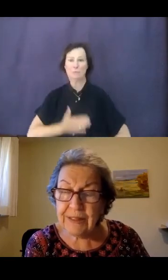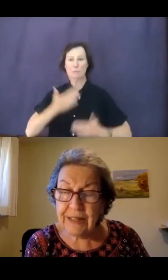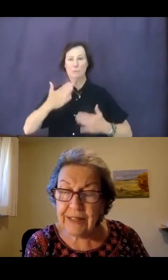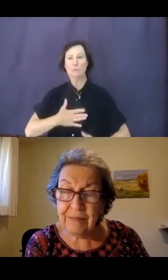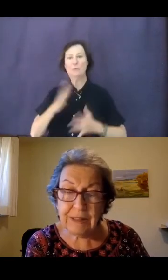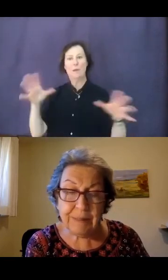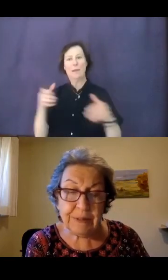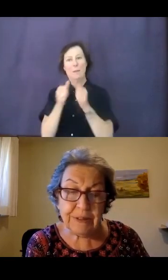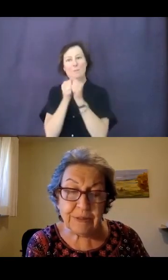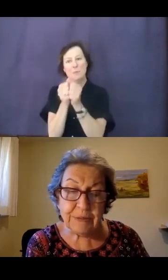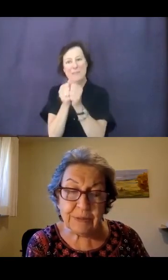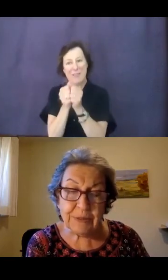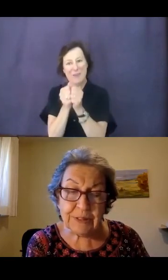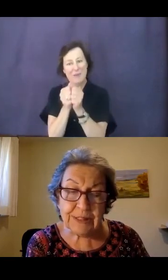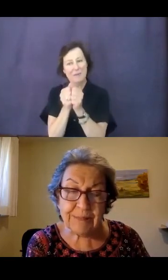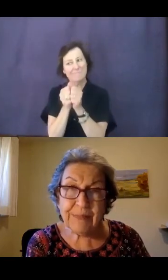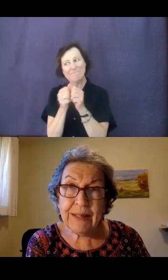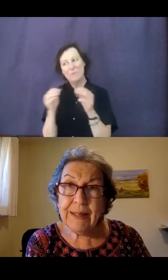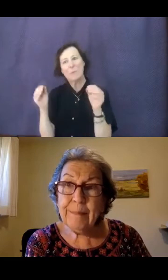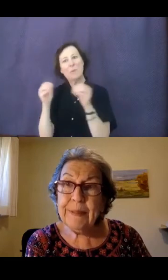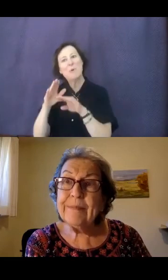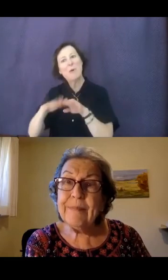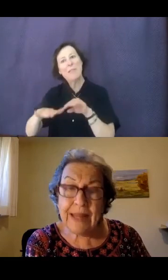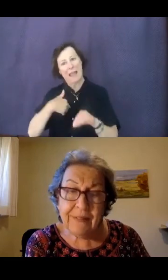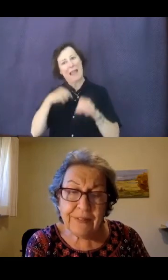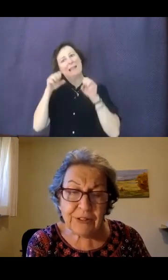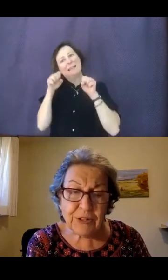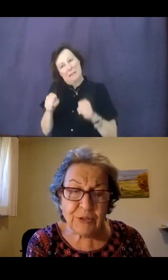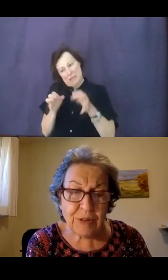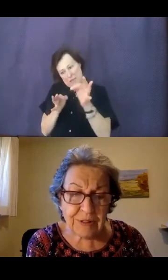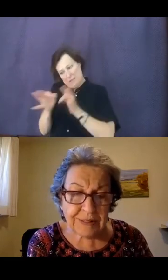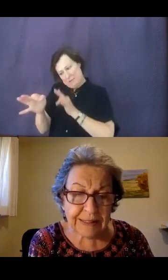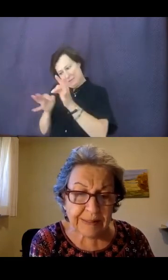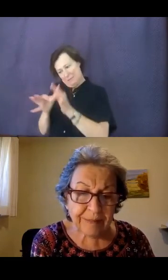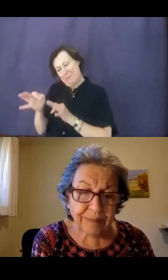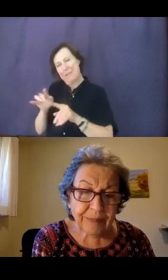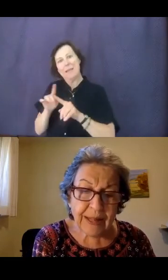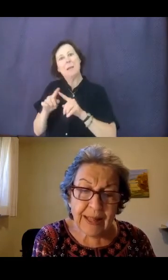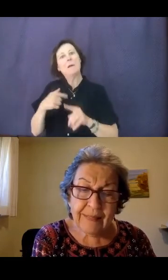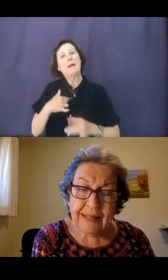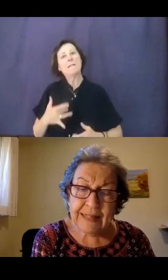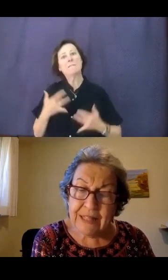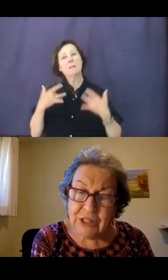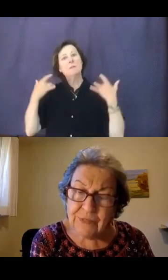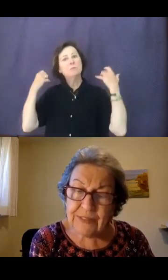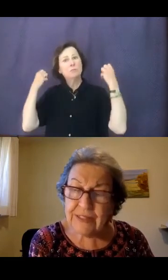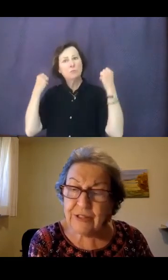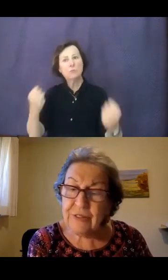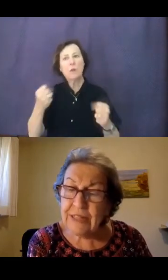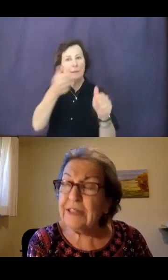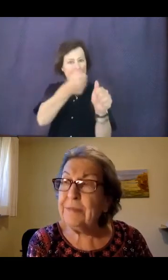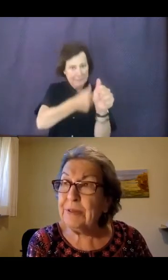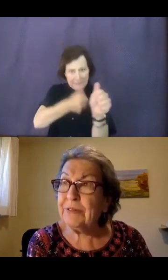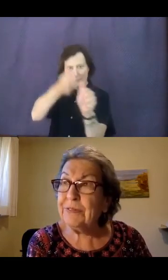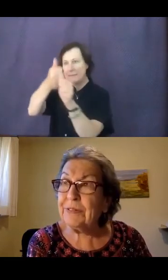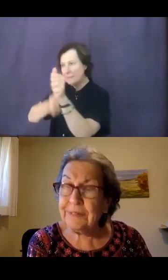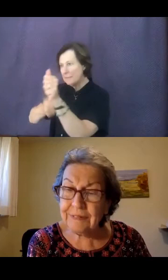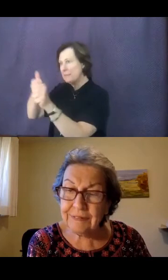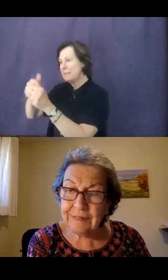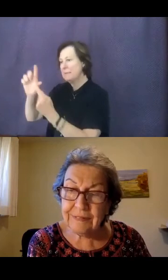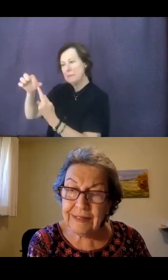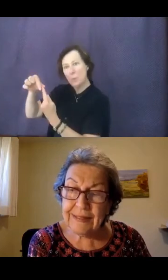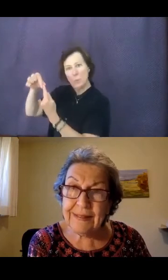it than I can really put into words, but I feel strongly that each of us is uniquely